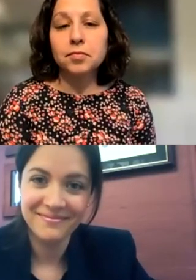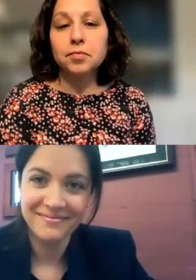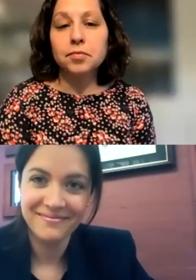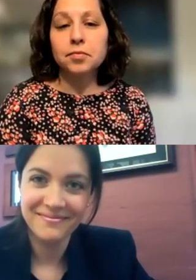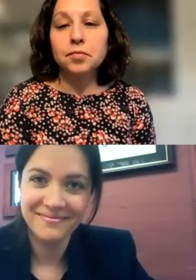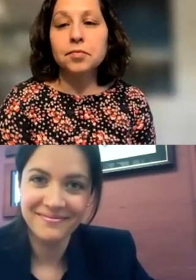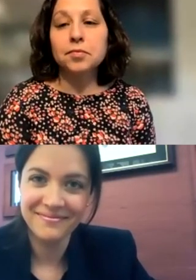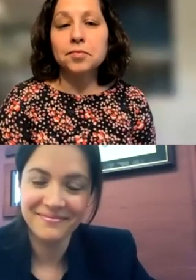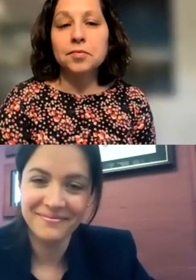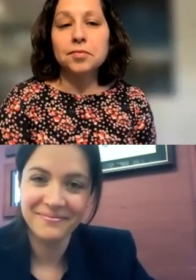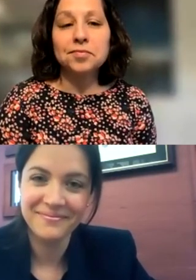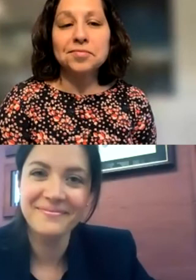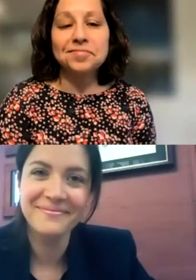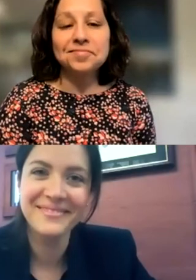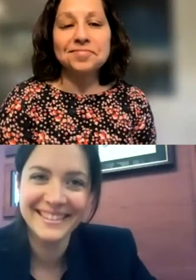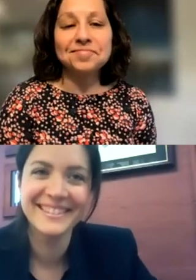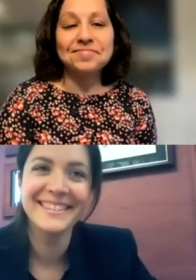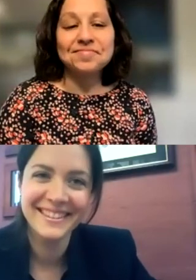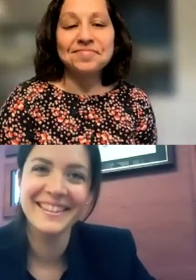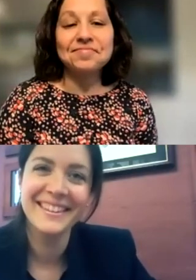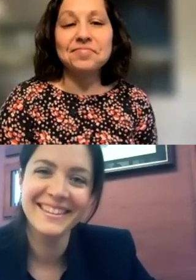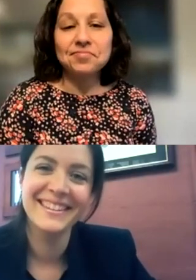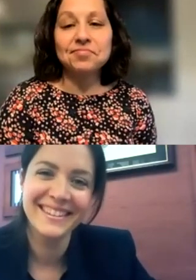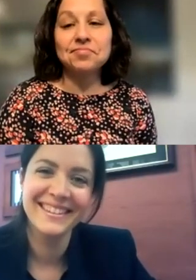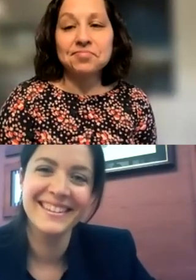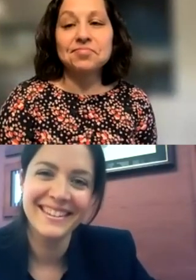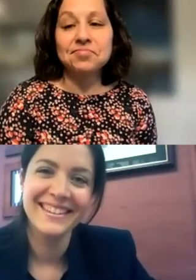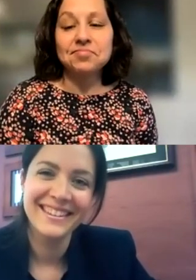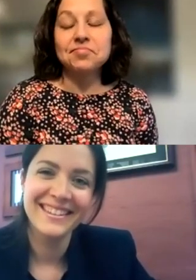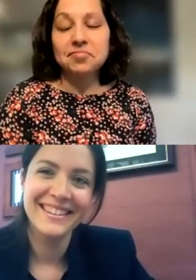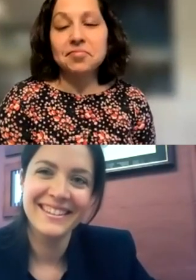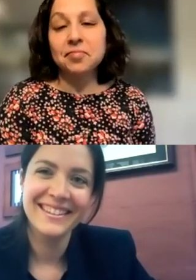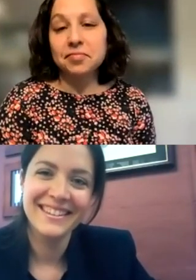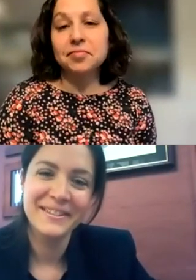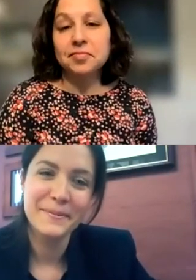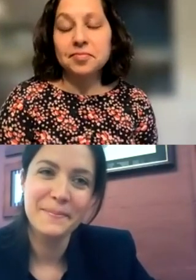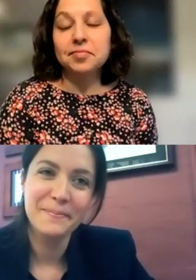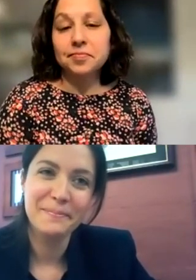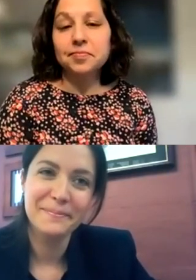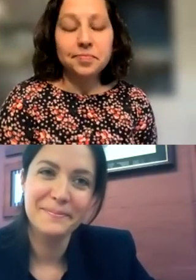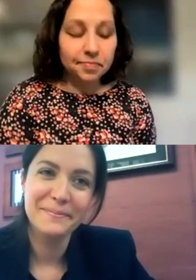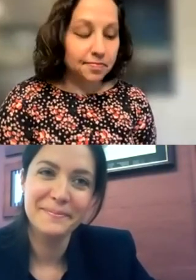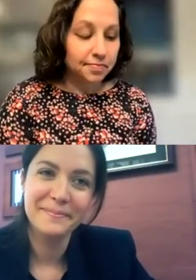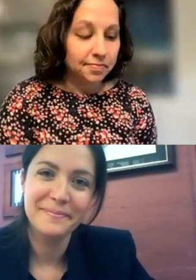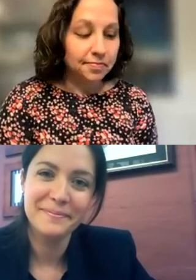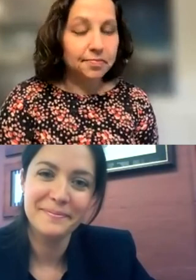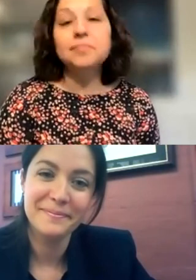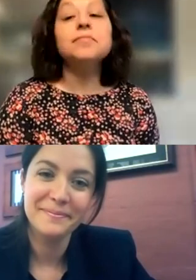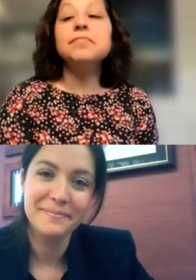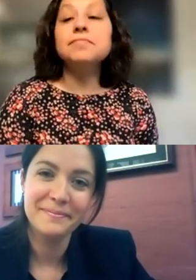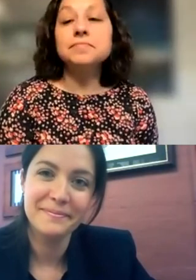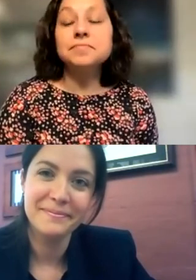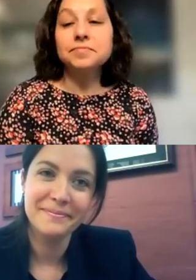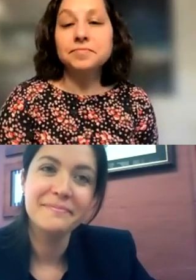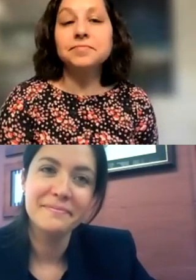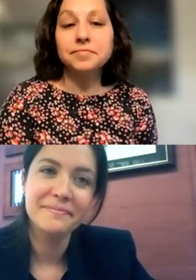doing a great job, or give her an A+, which kind of helps alleviate a little bit of the anxiety for the resident. But that's typically how